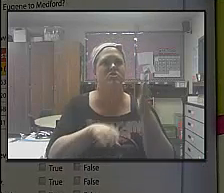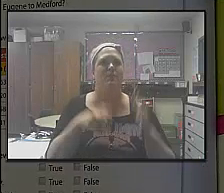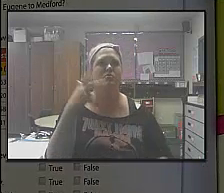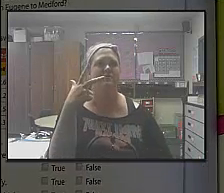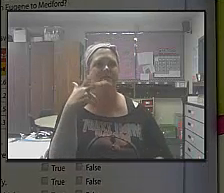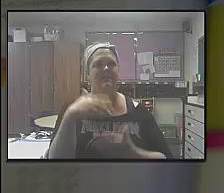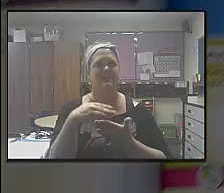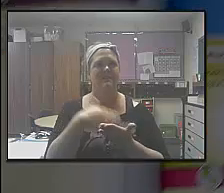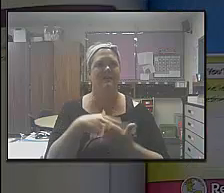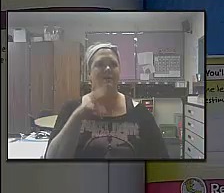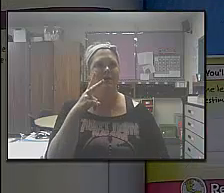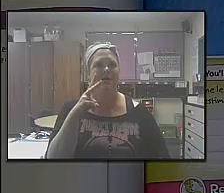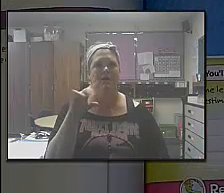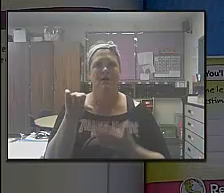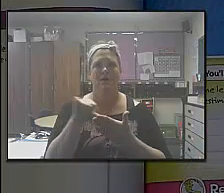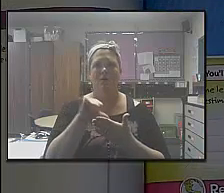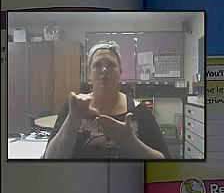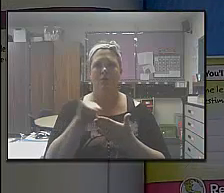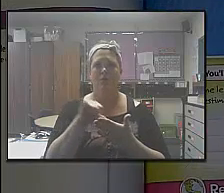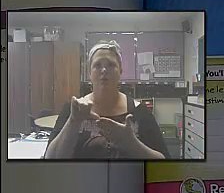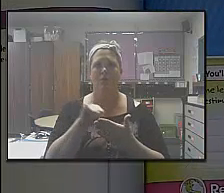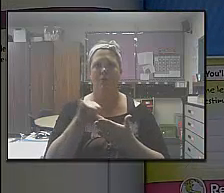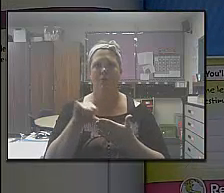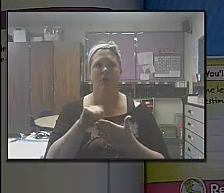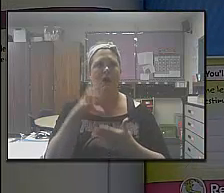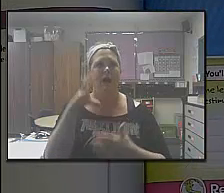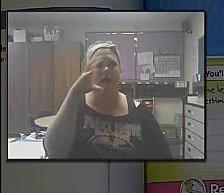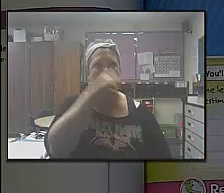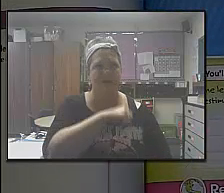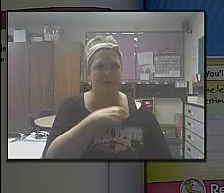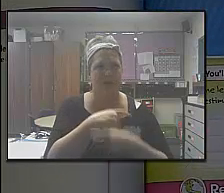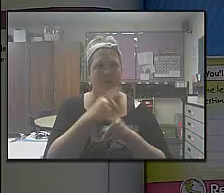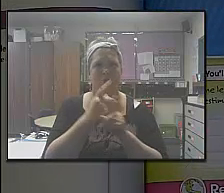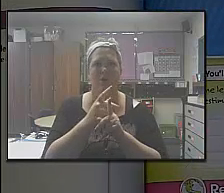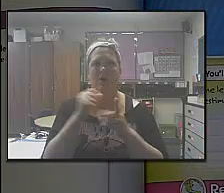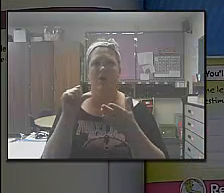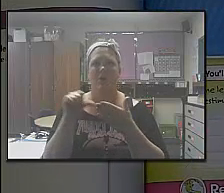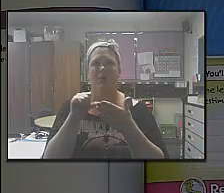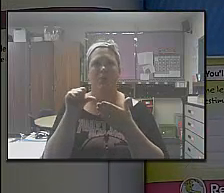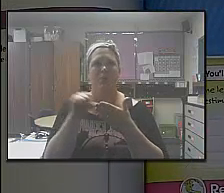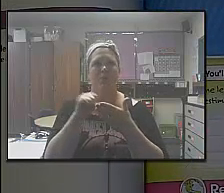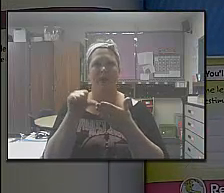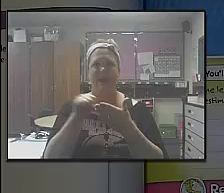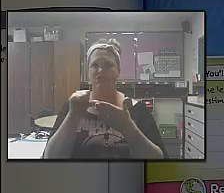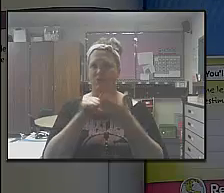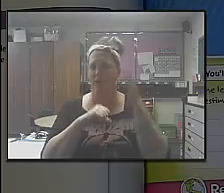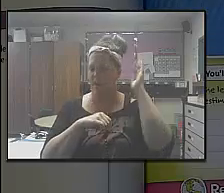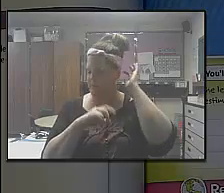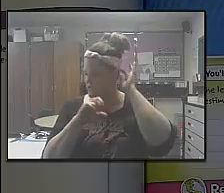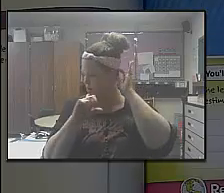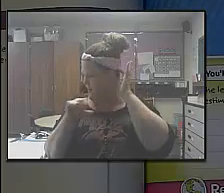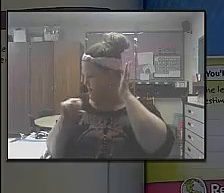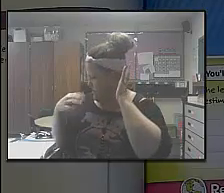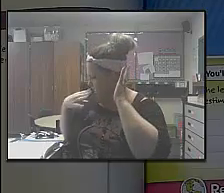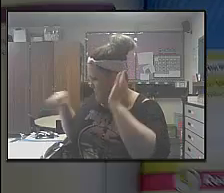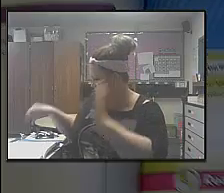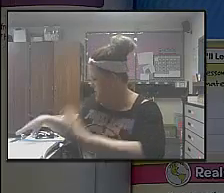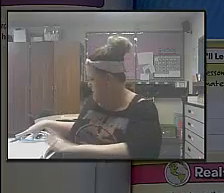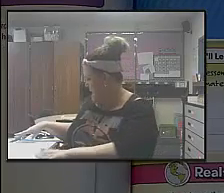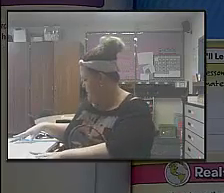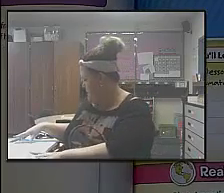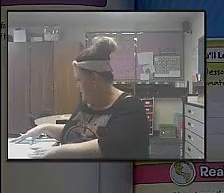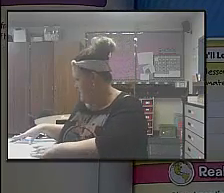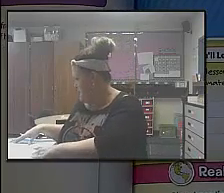which lesson button 2. for big. All right, Estimate we're big now. products. Big time. And we're doing estimating videos.